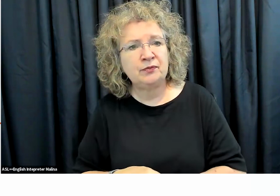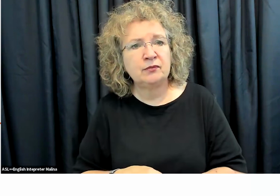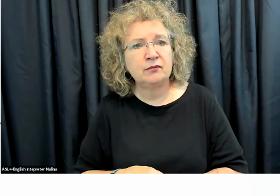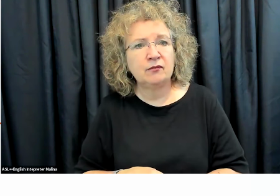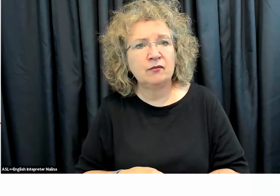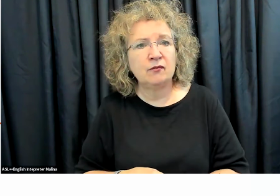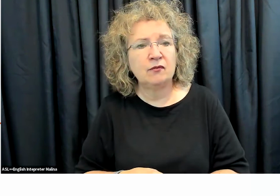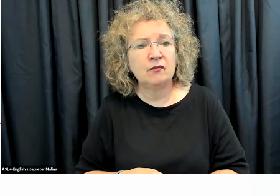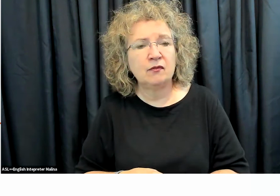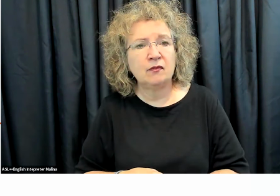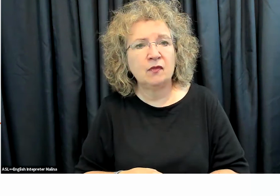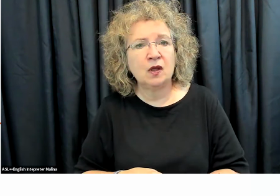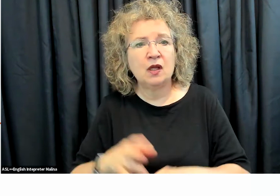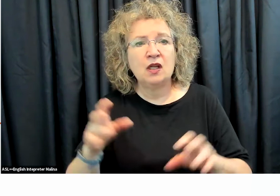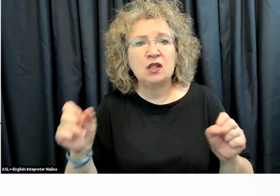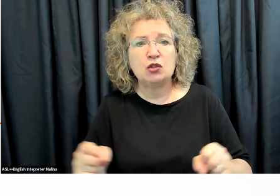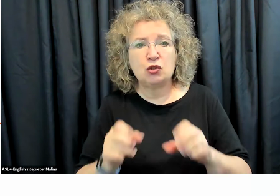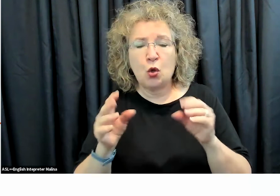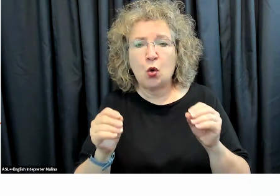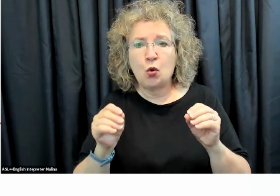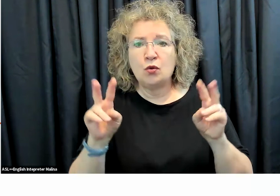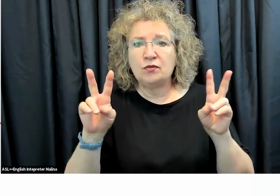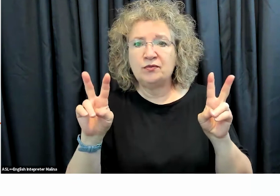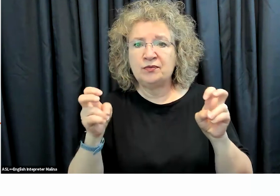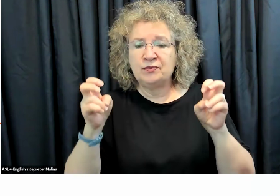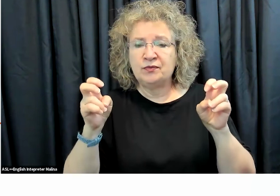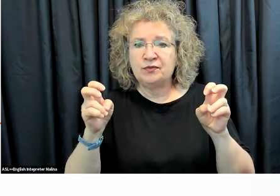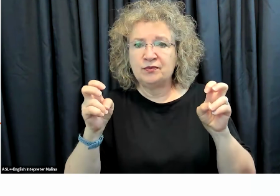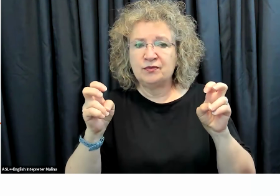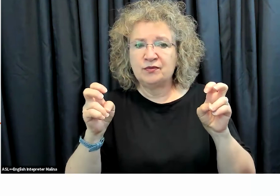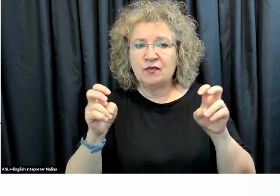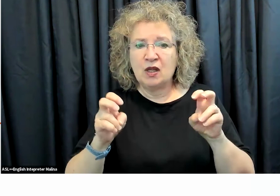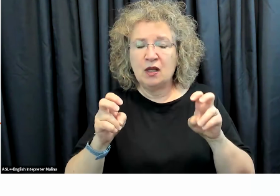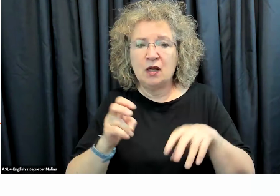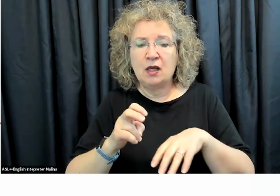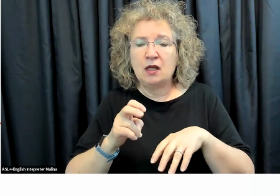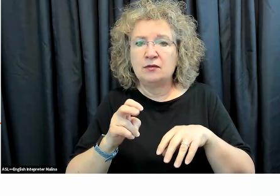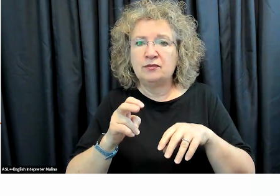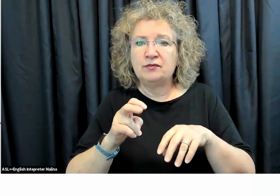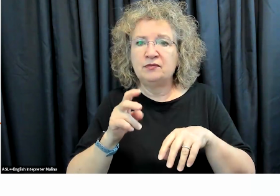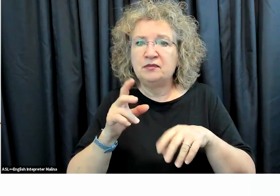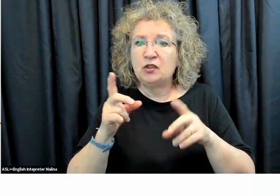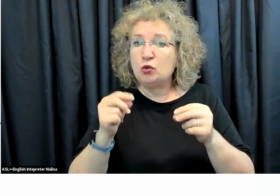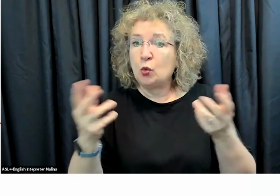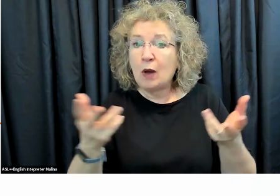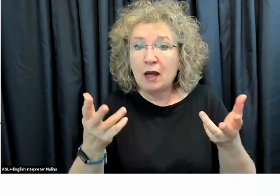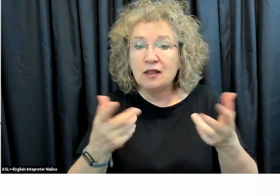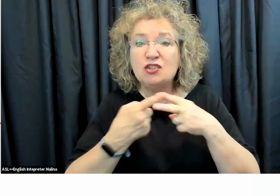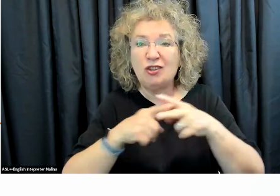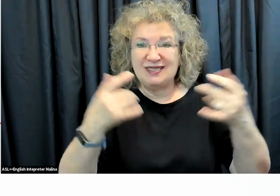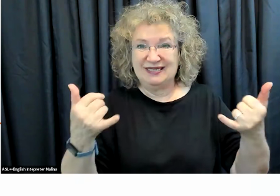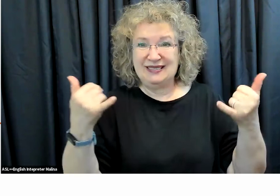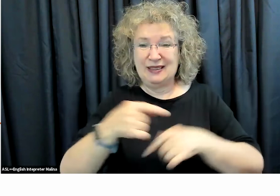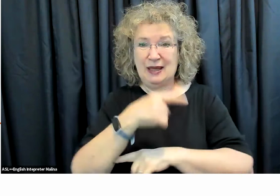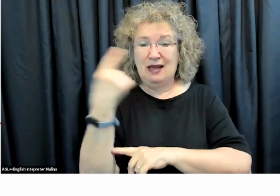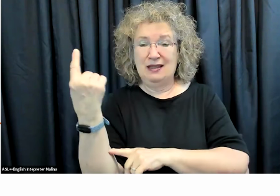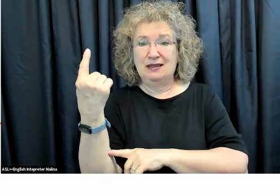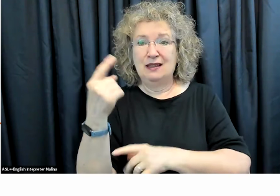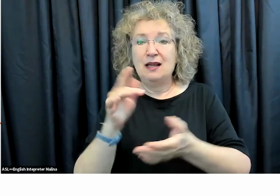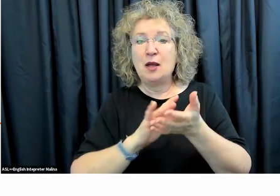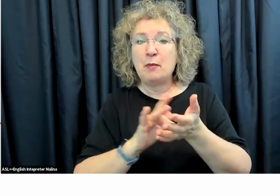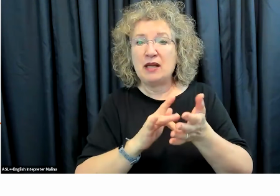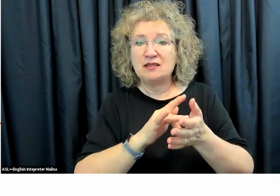So a call to action is start today, get your medication supply in order. Have a conversation with your healthcare